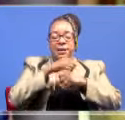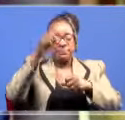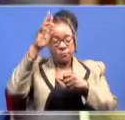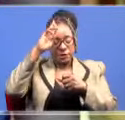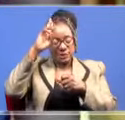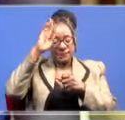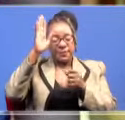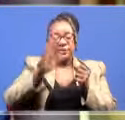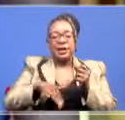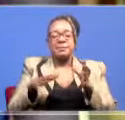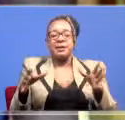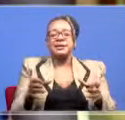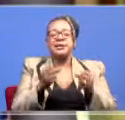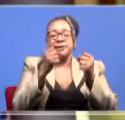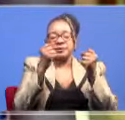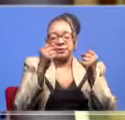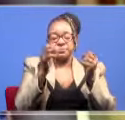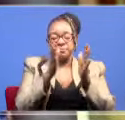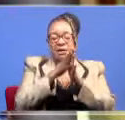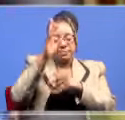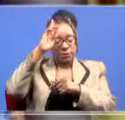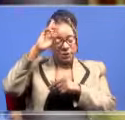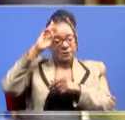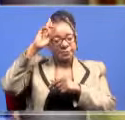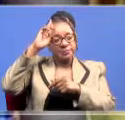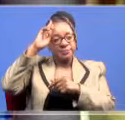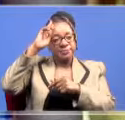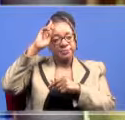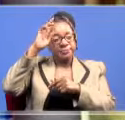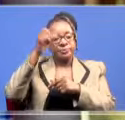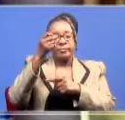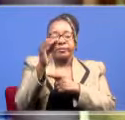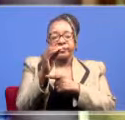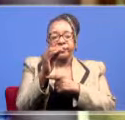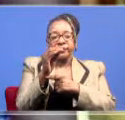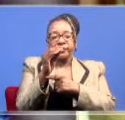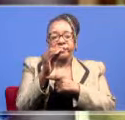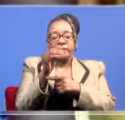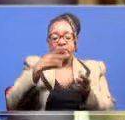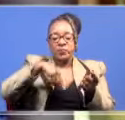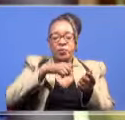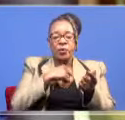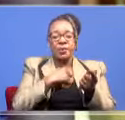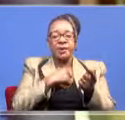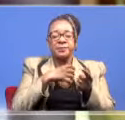of being attacked by the police. And therefore, we are going to